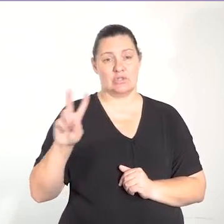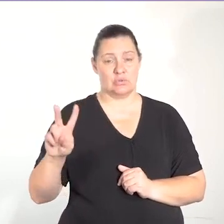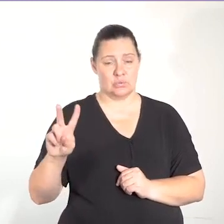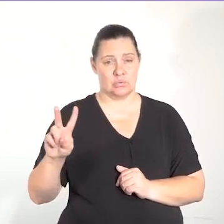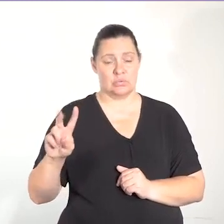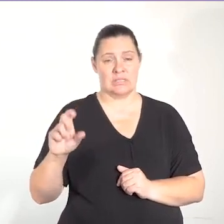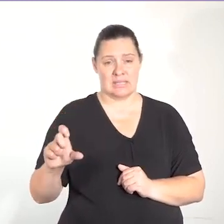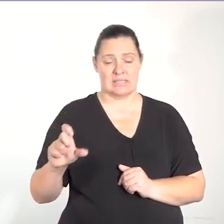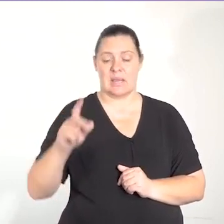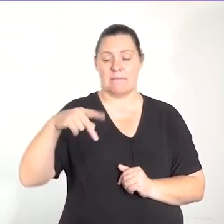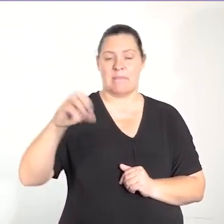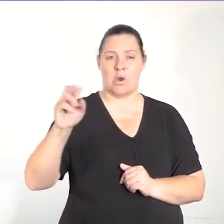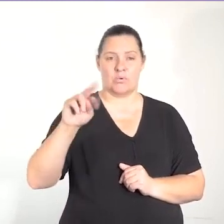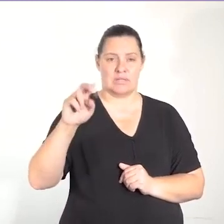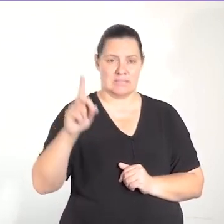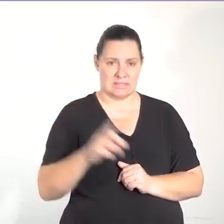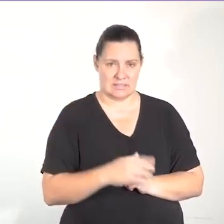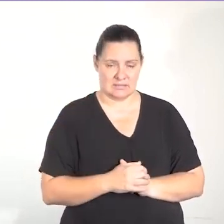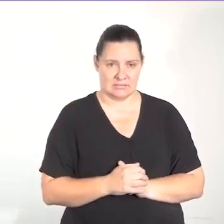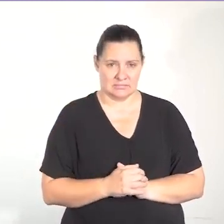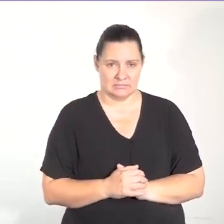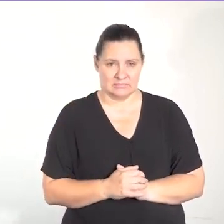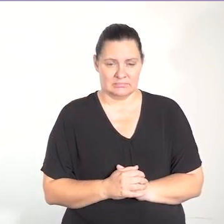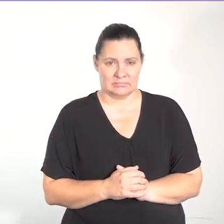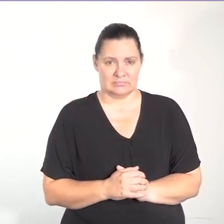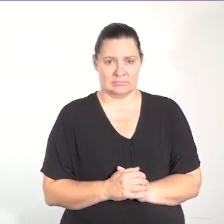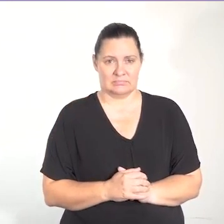726.82 cents in pounds. Okay.